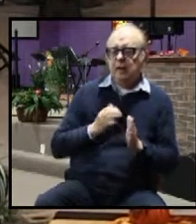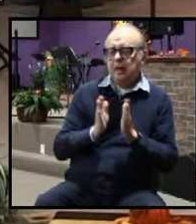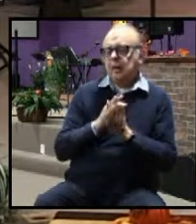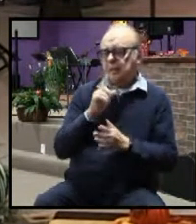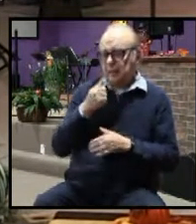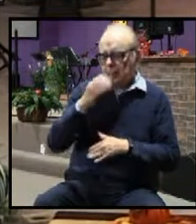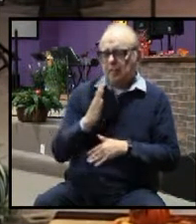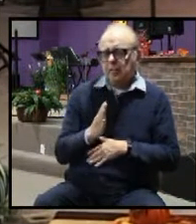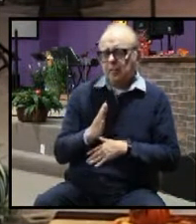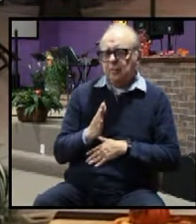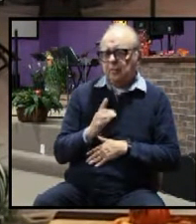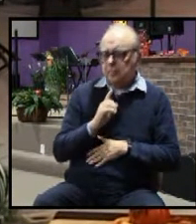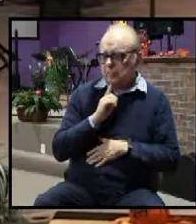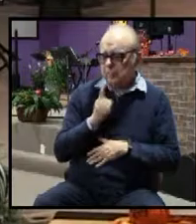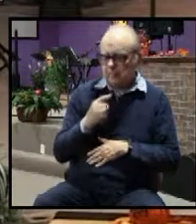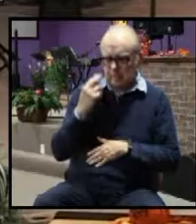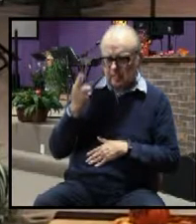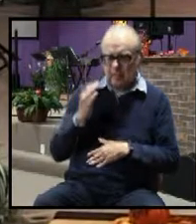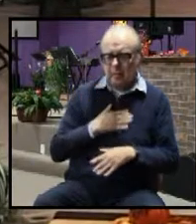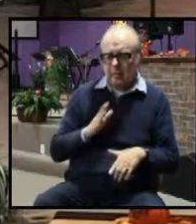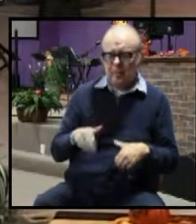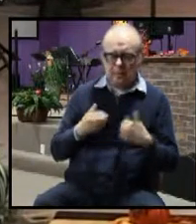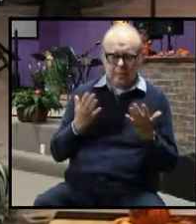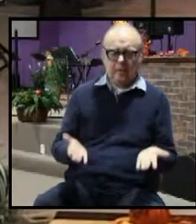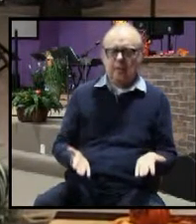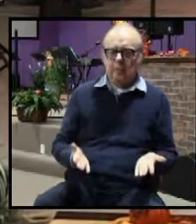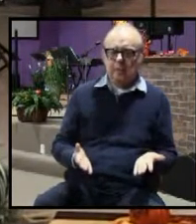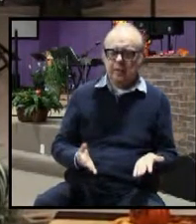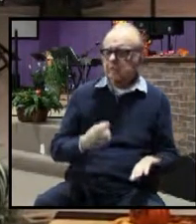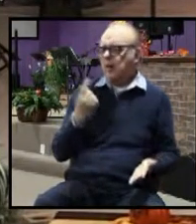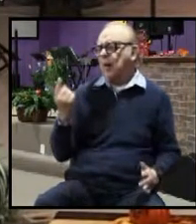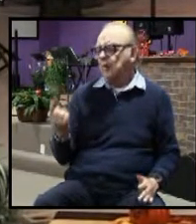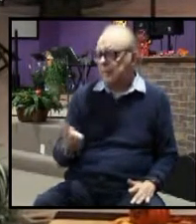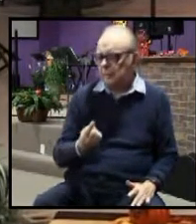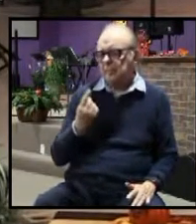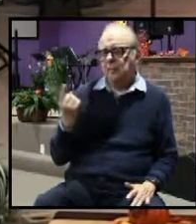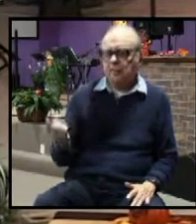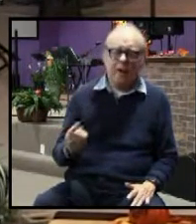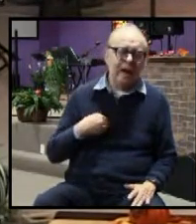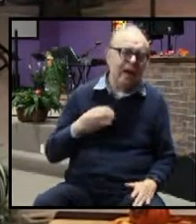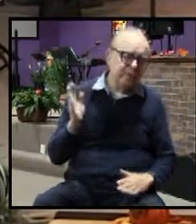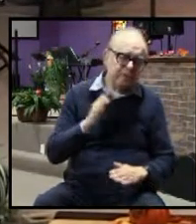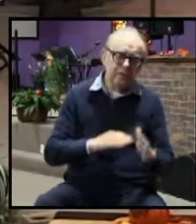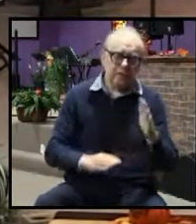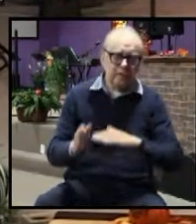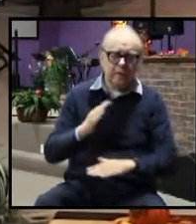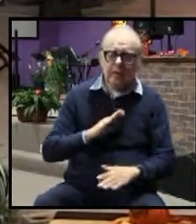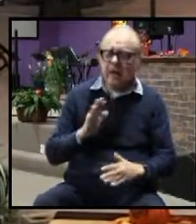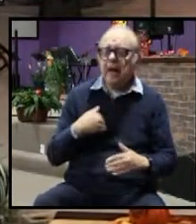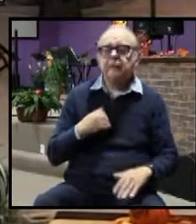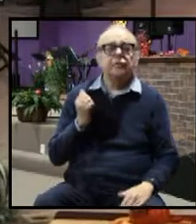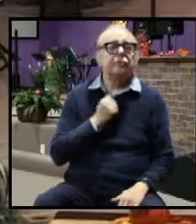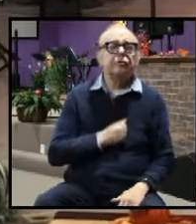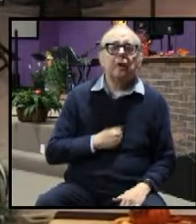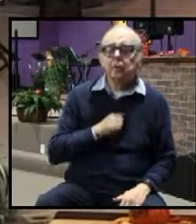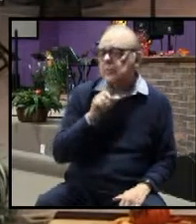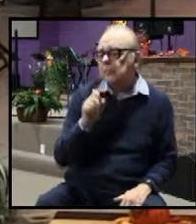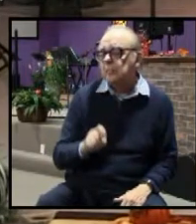Because he's asking the question, God, is this the reason that my life is here? Is to always, always have trouble and always have